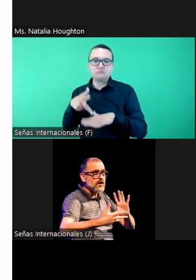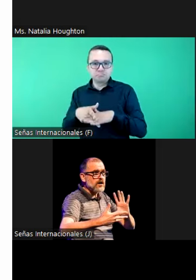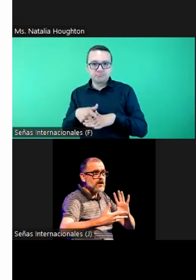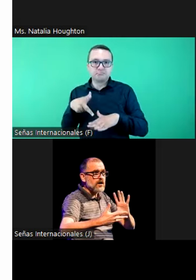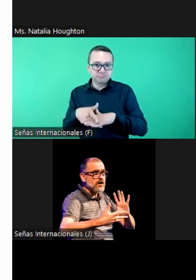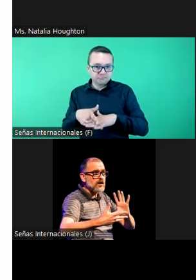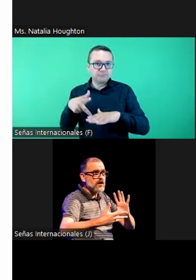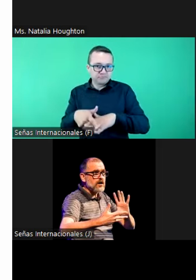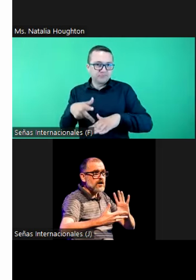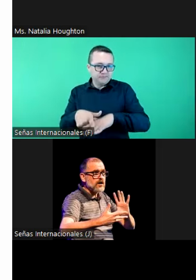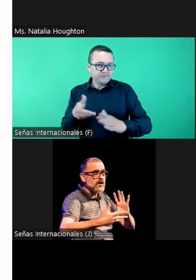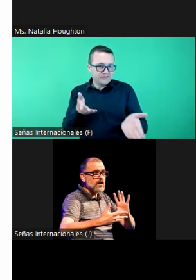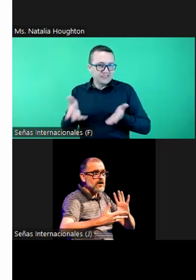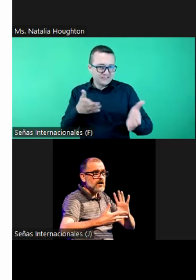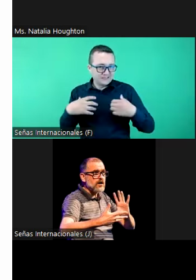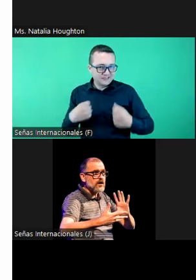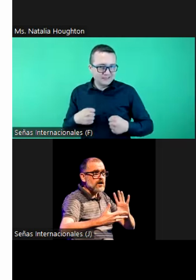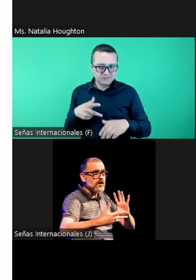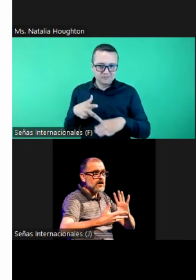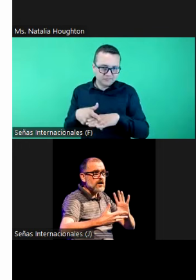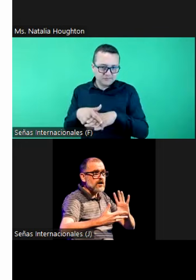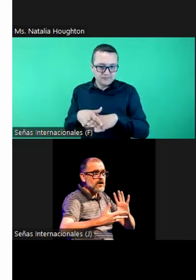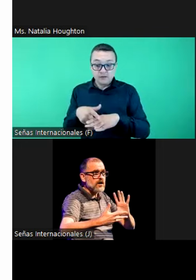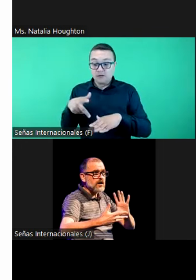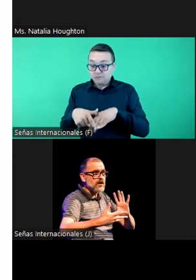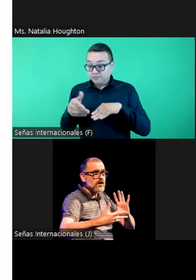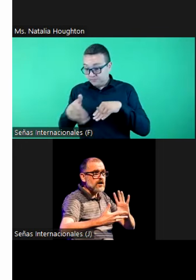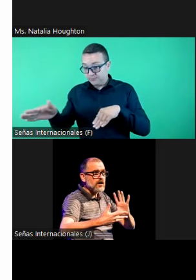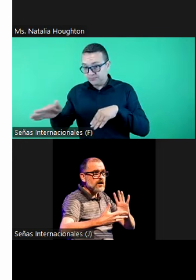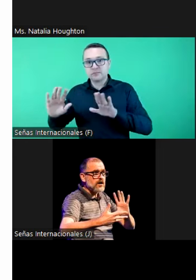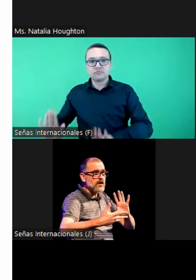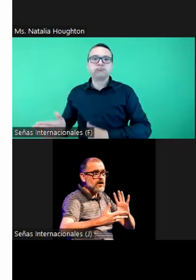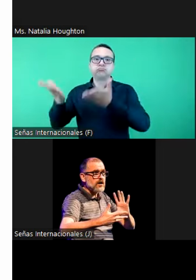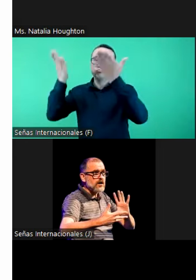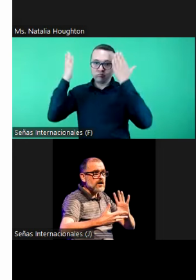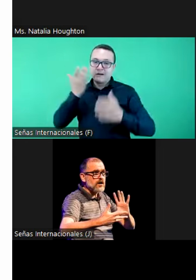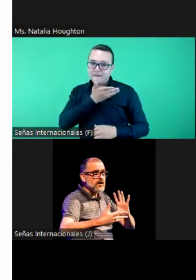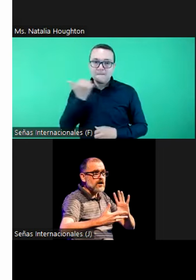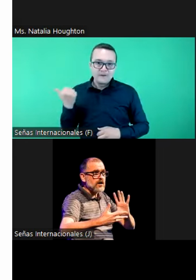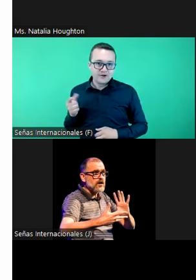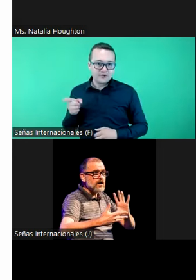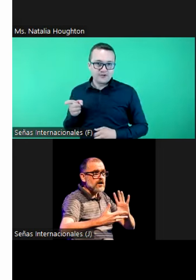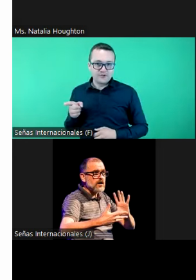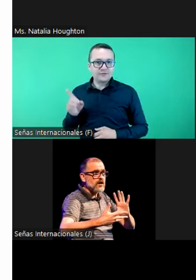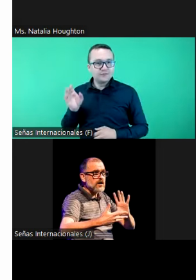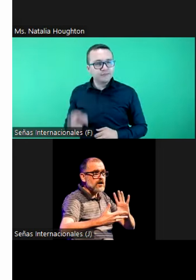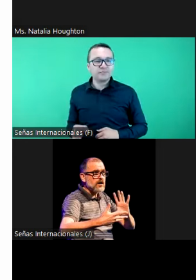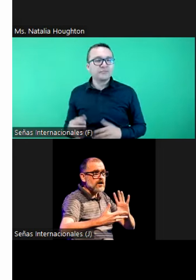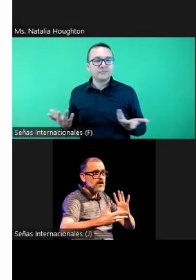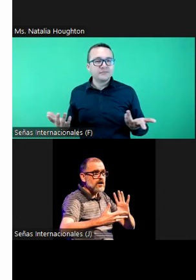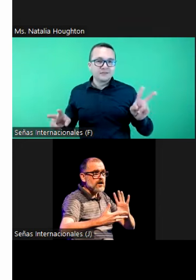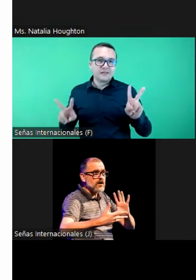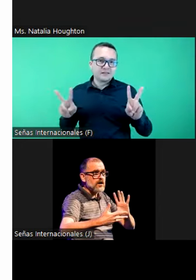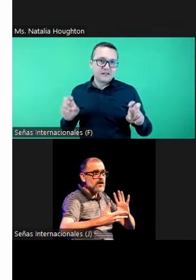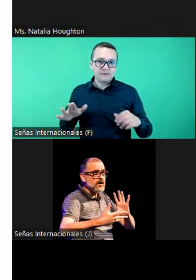2022 with an interruption of services and then an improvement, a substantial improvement when we are